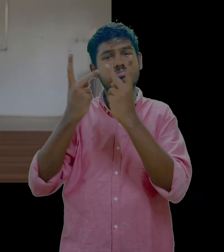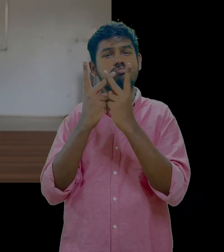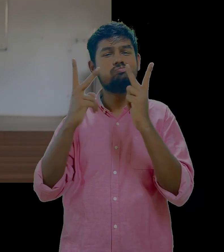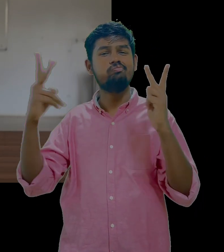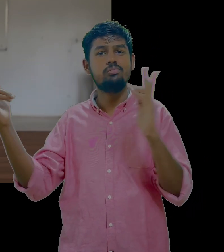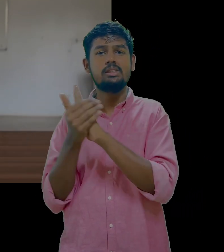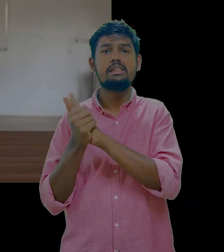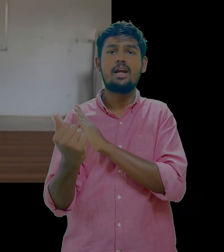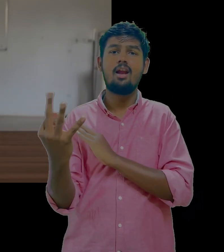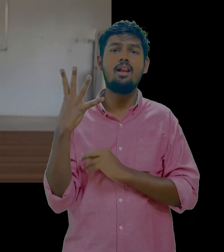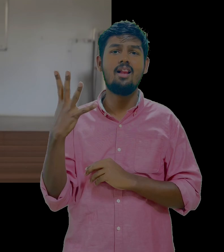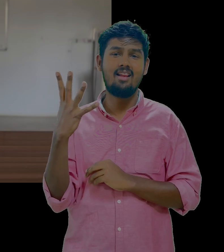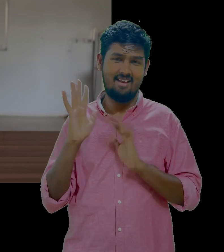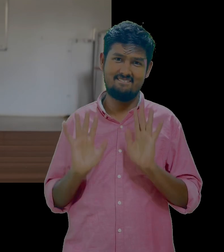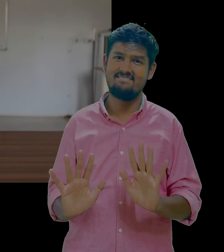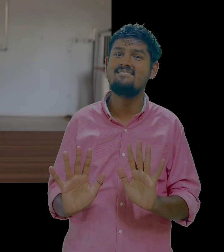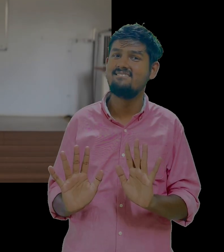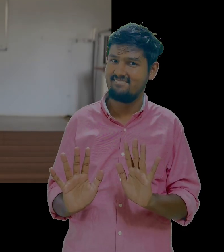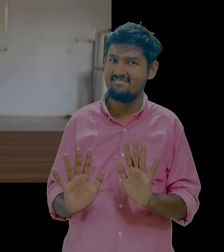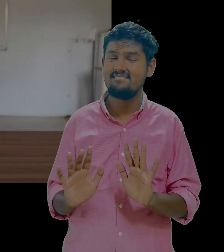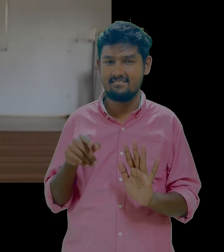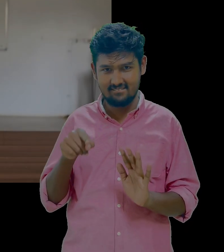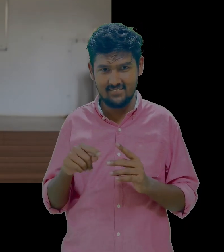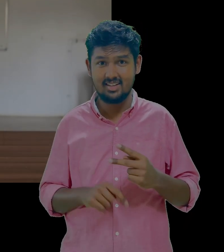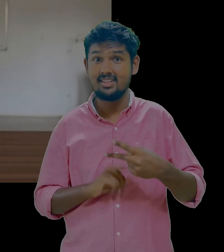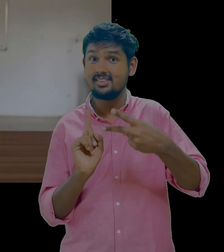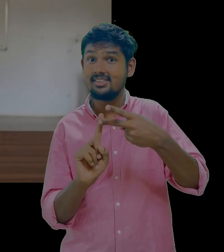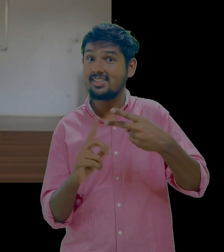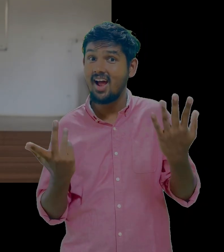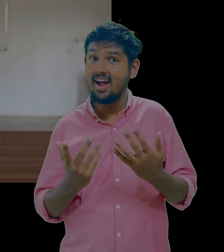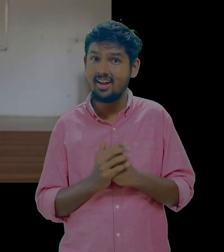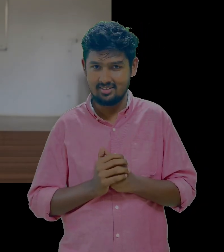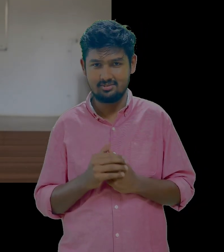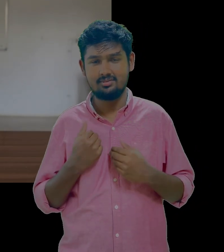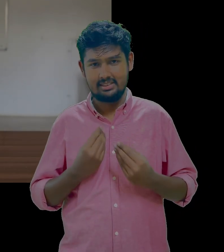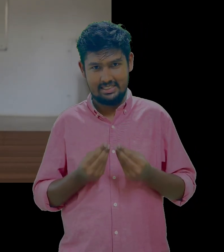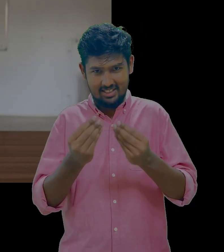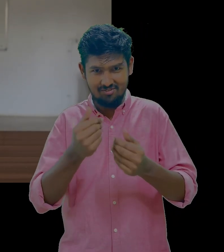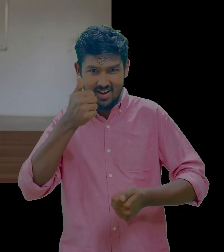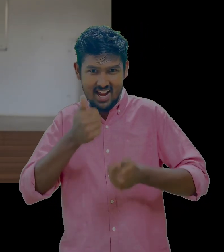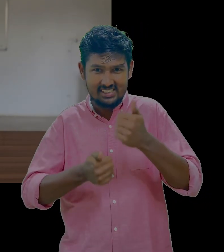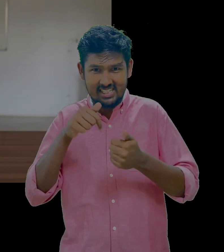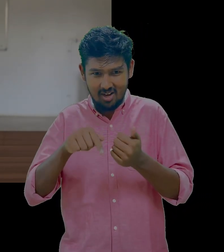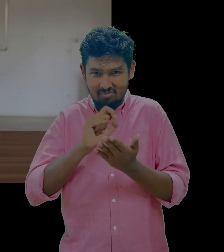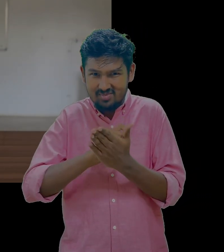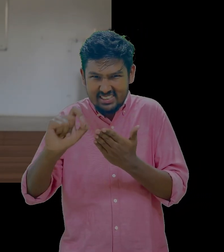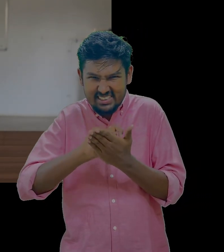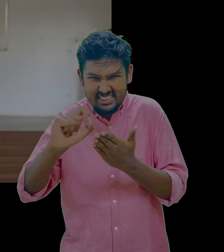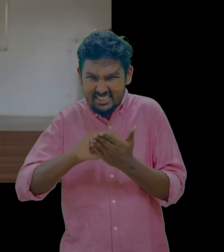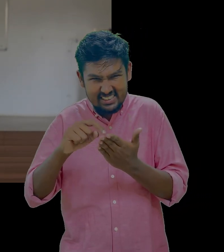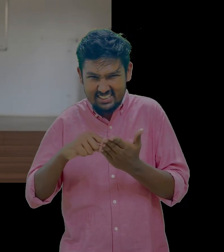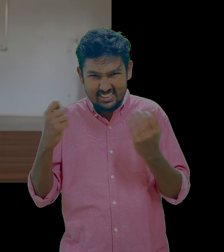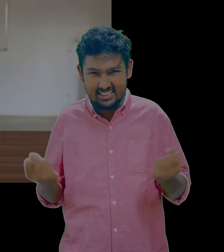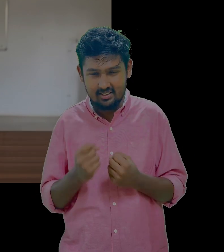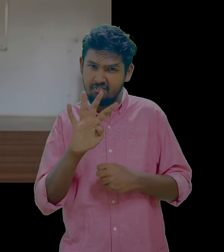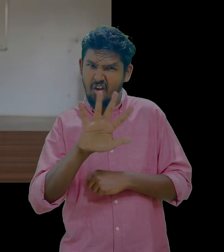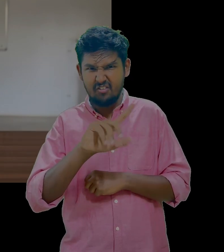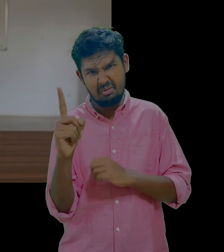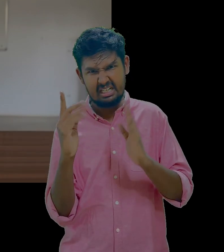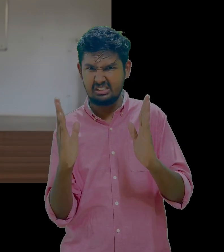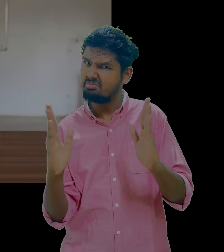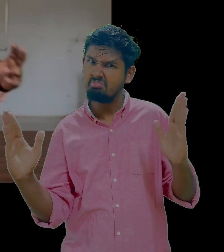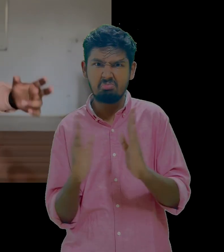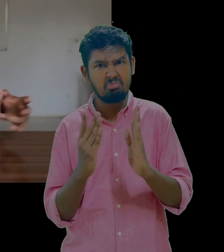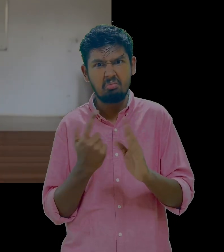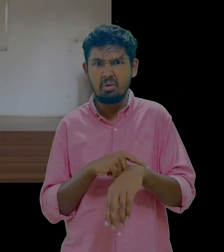of visualizing something and how I would others put, how the others write or whatever it could be. Learn to